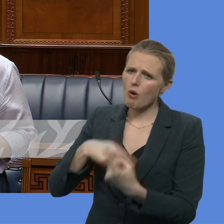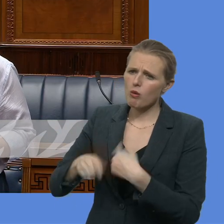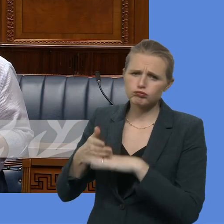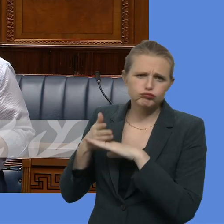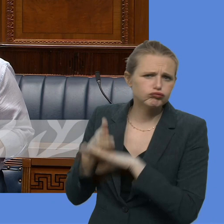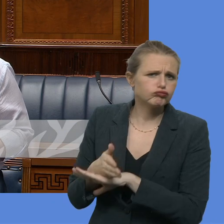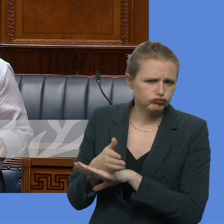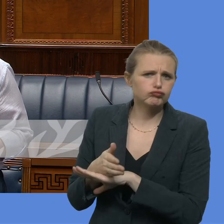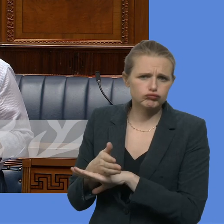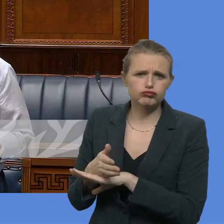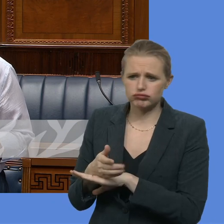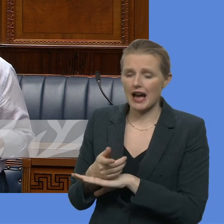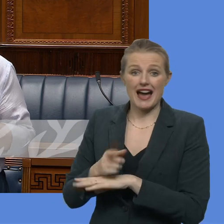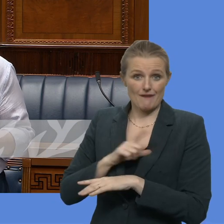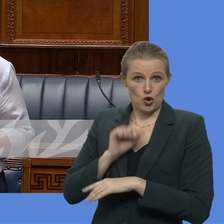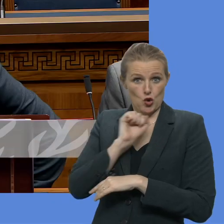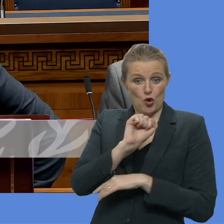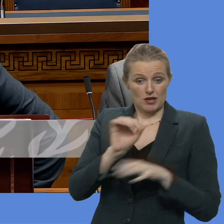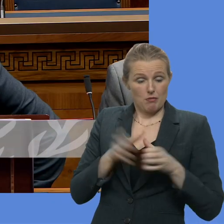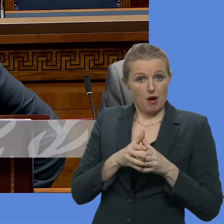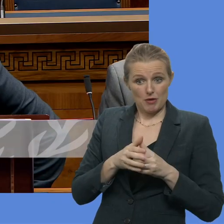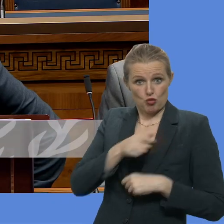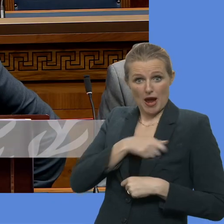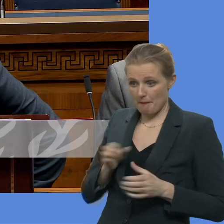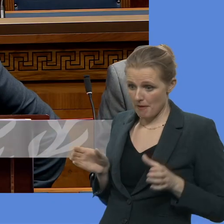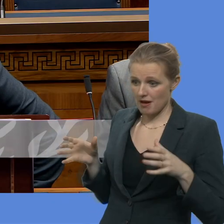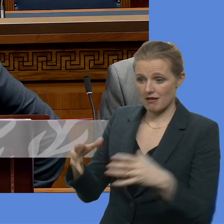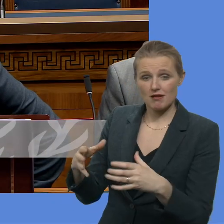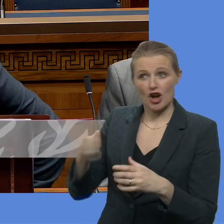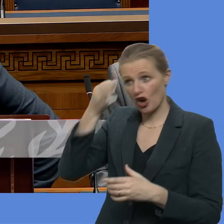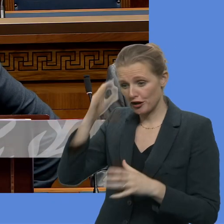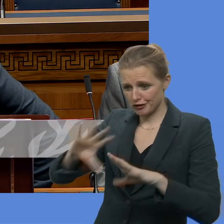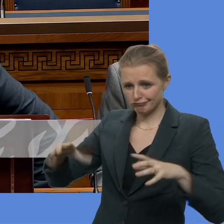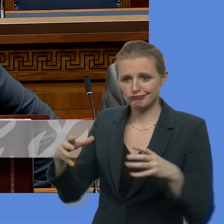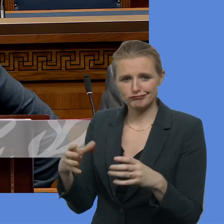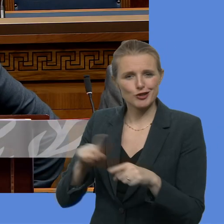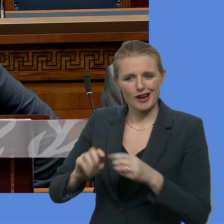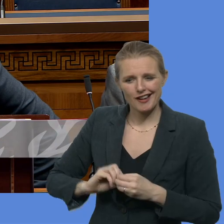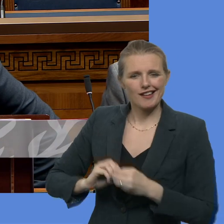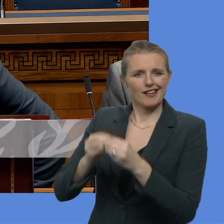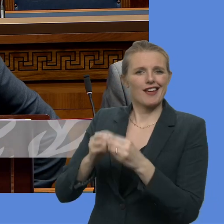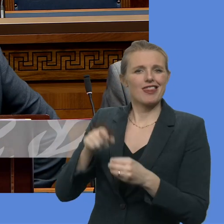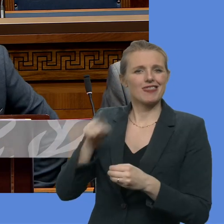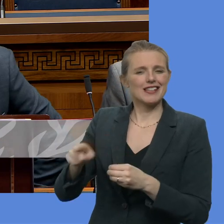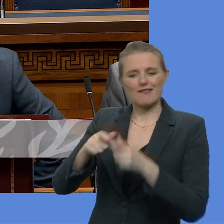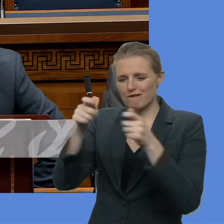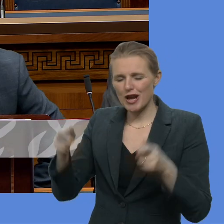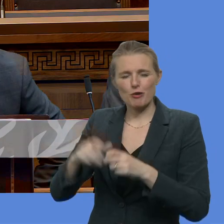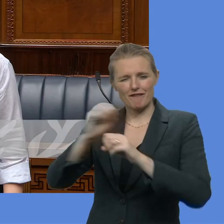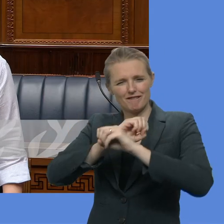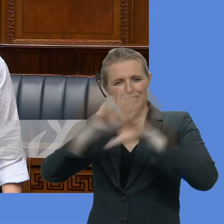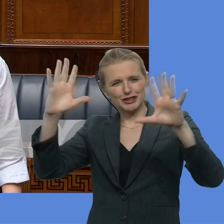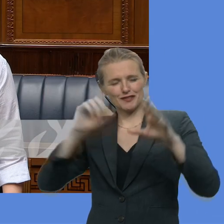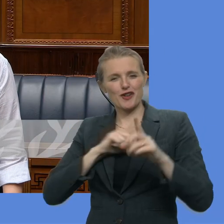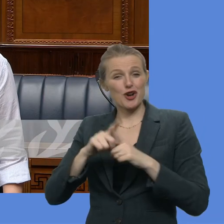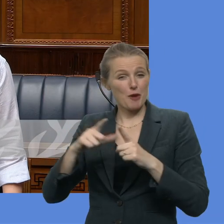with representatives from your department and, of course, the local council there to create this framework and division, or vision for Downpatrick.